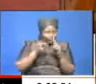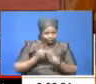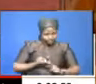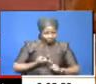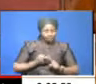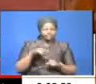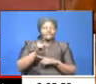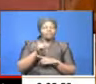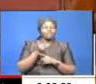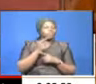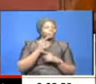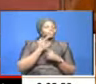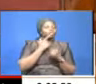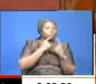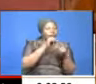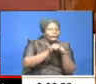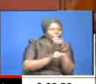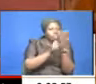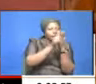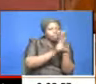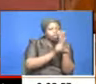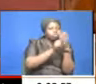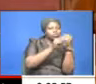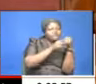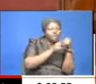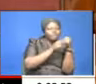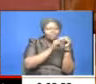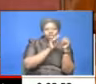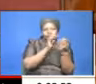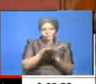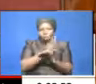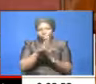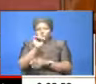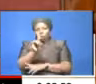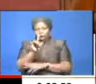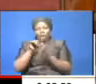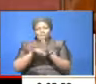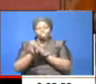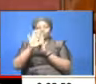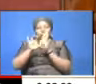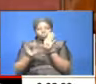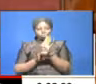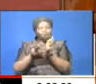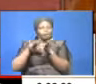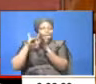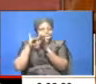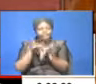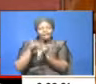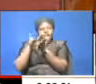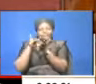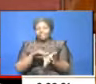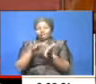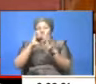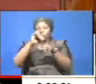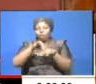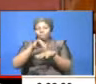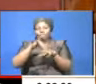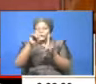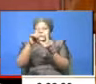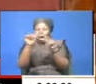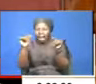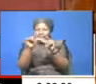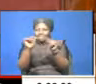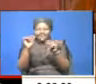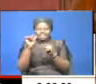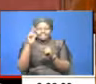Article 47(1) of the Constitution and placed emphasis on the word reasonable